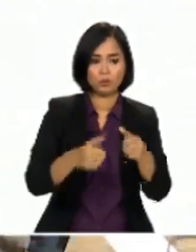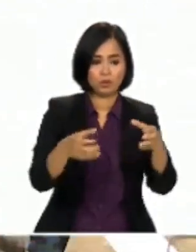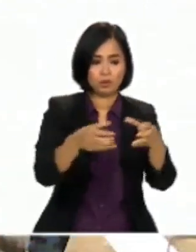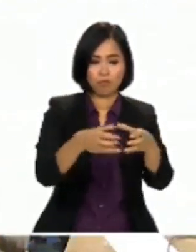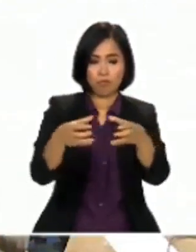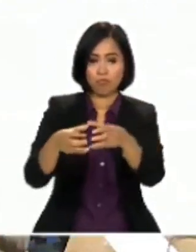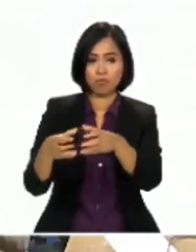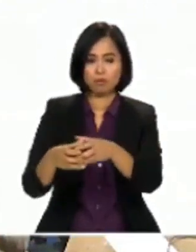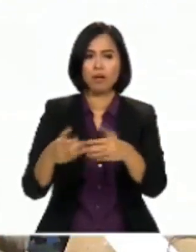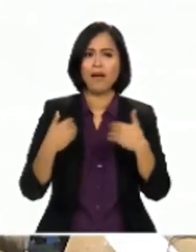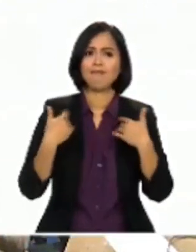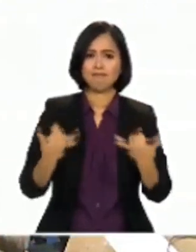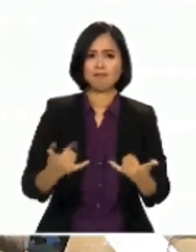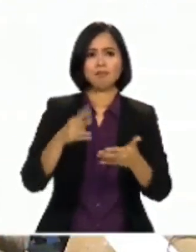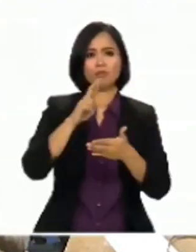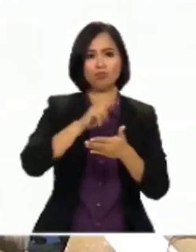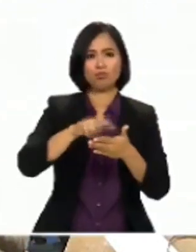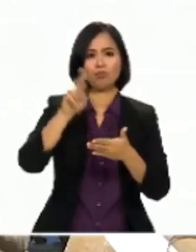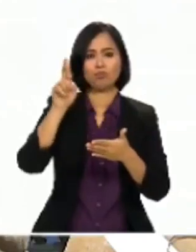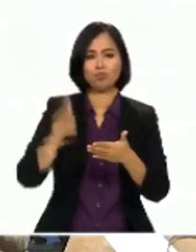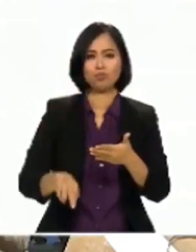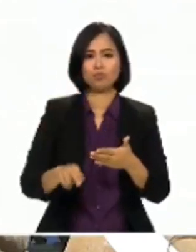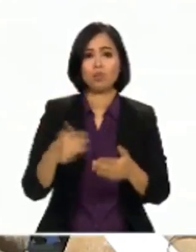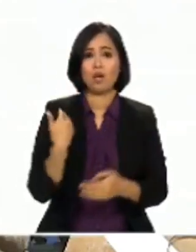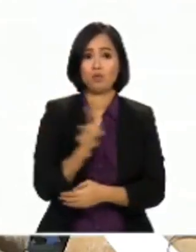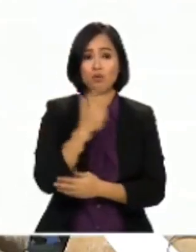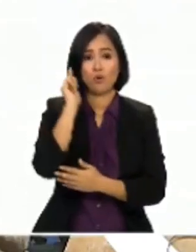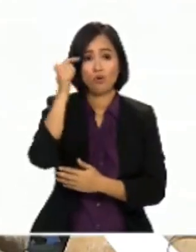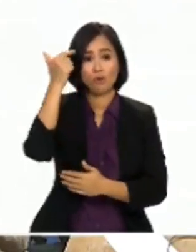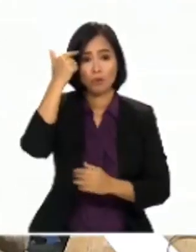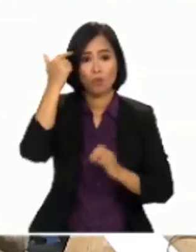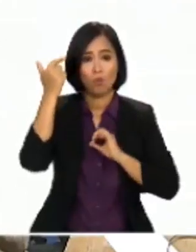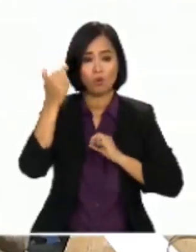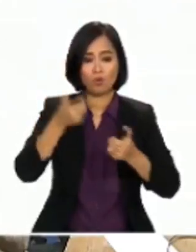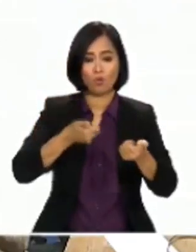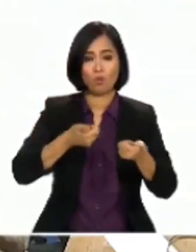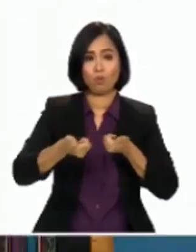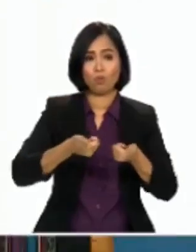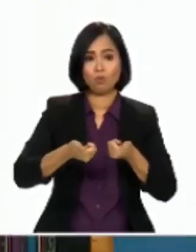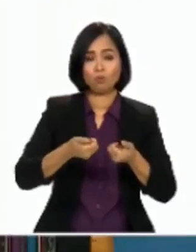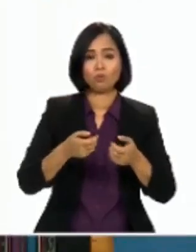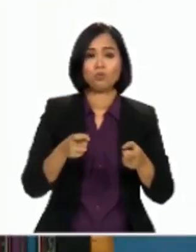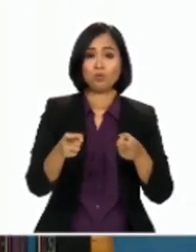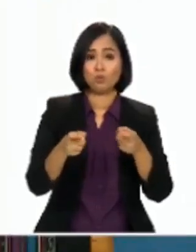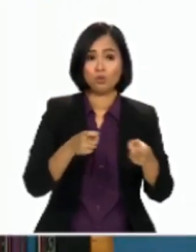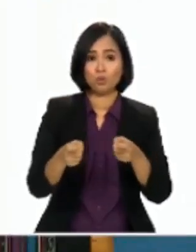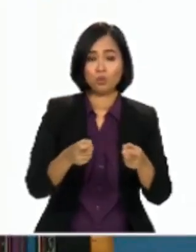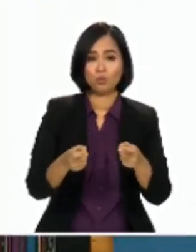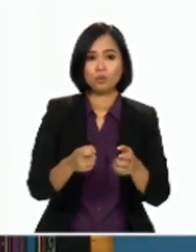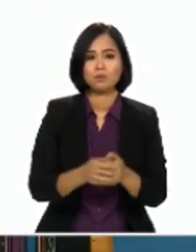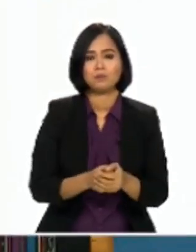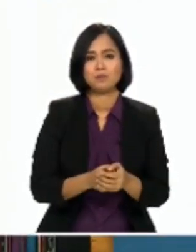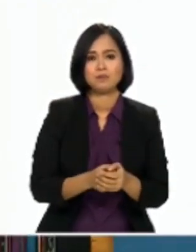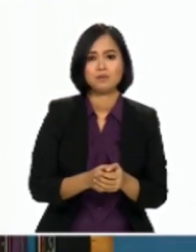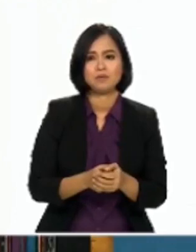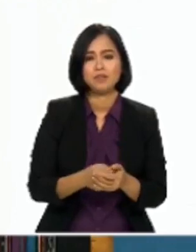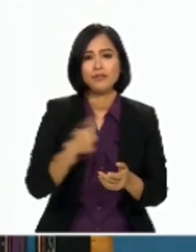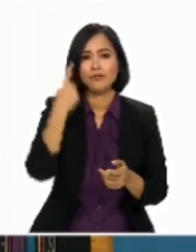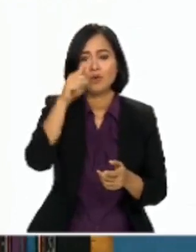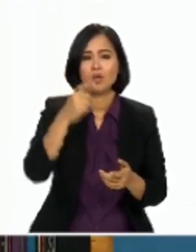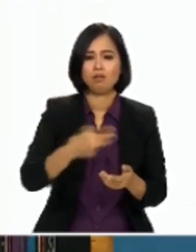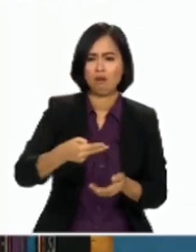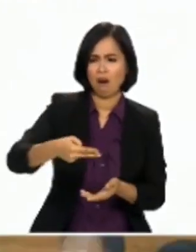yielded results. Our government-owned and controlled corporations, infamous for high